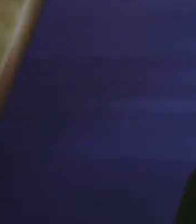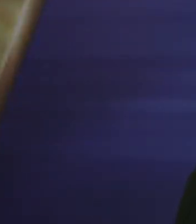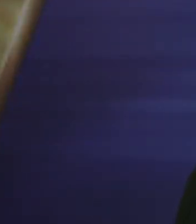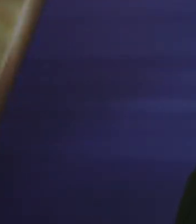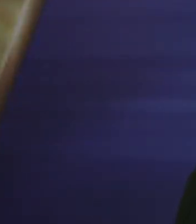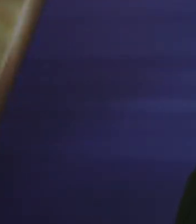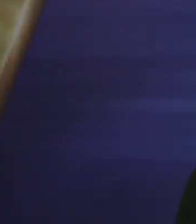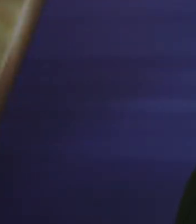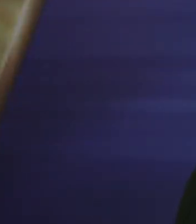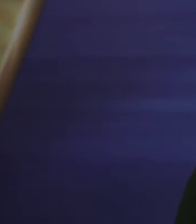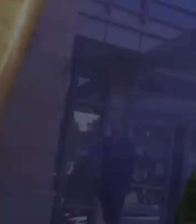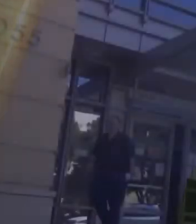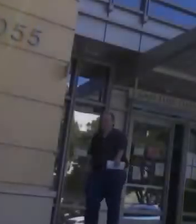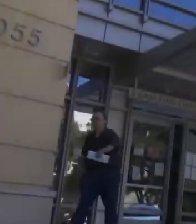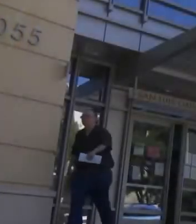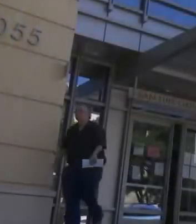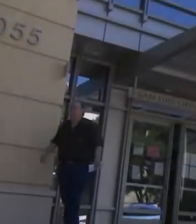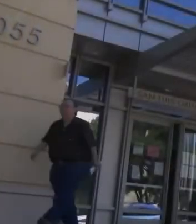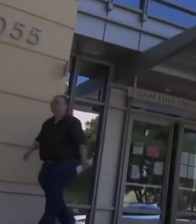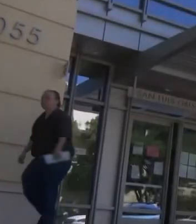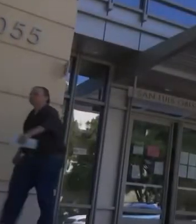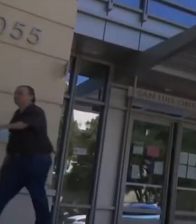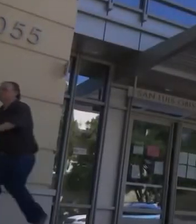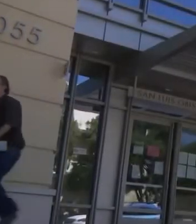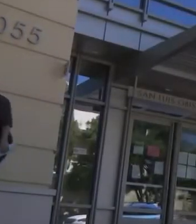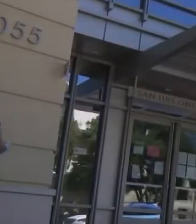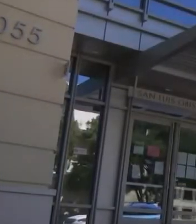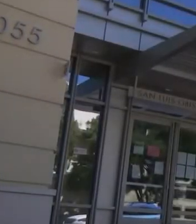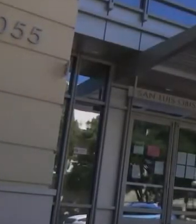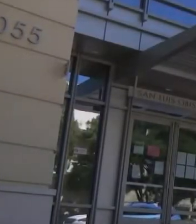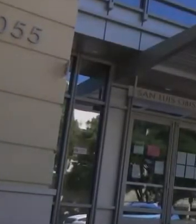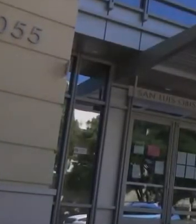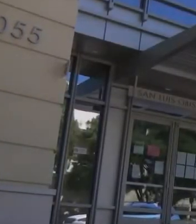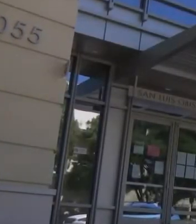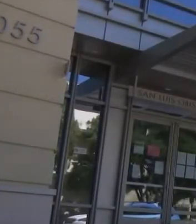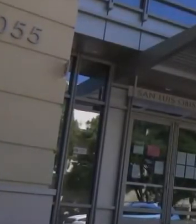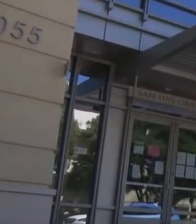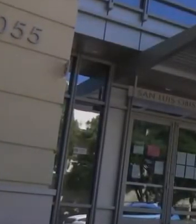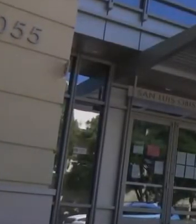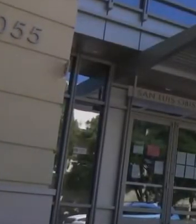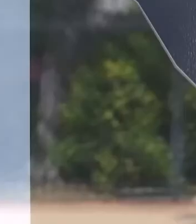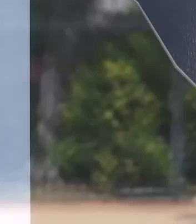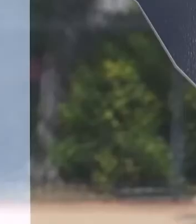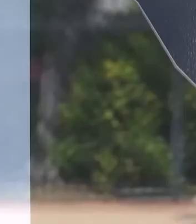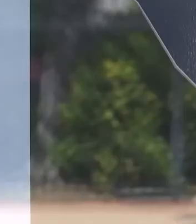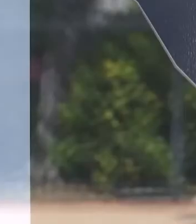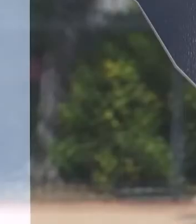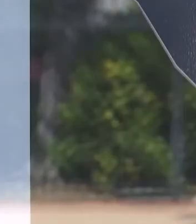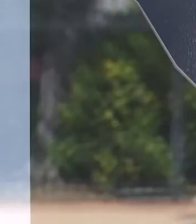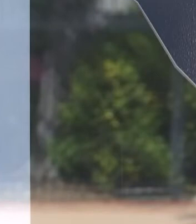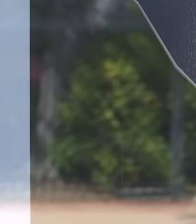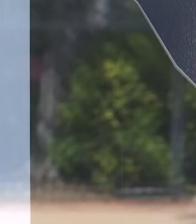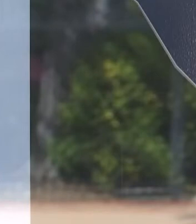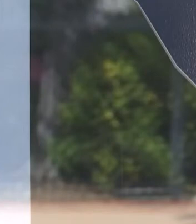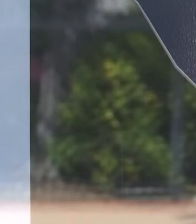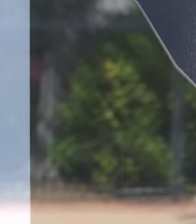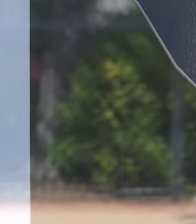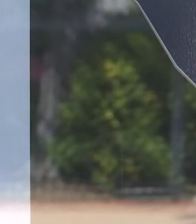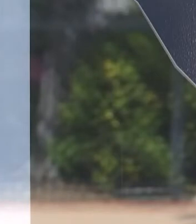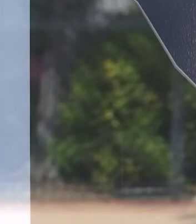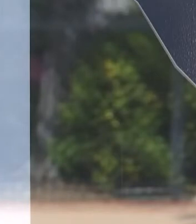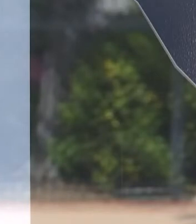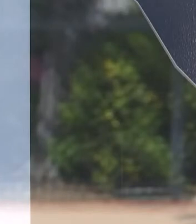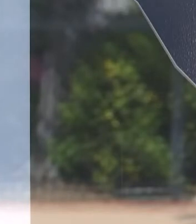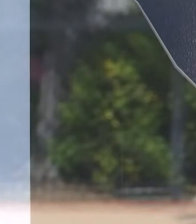come down in order to move to the less restrictive orange tier. As of today, 24 new cases of COVID, 3 patients